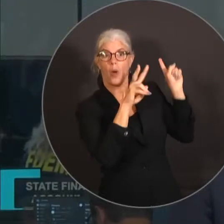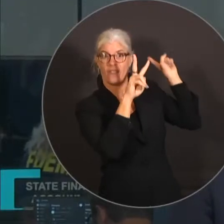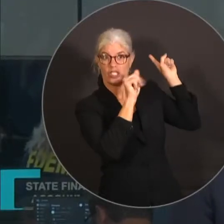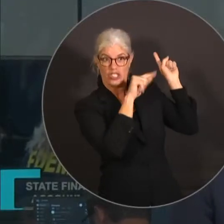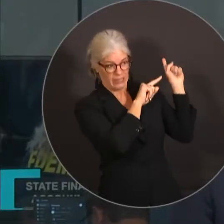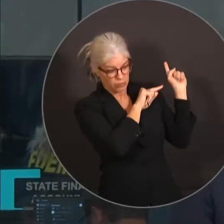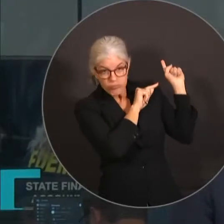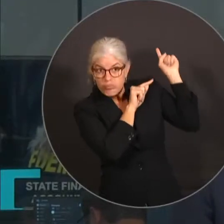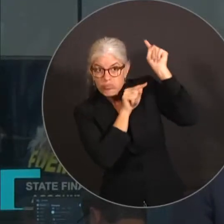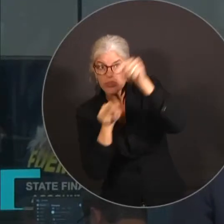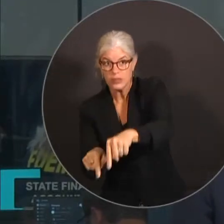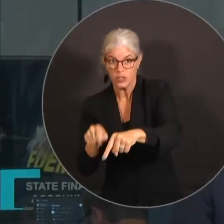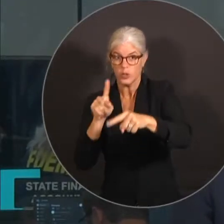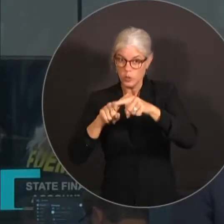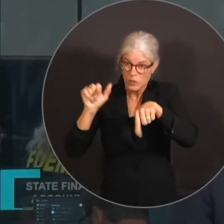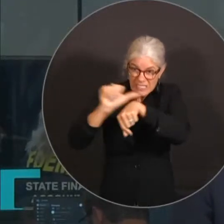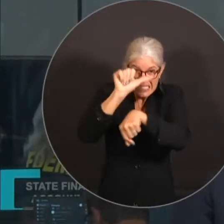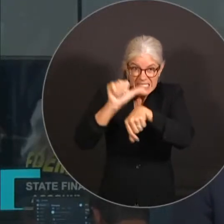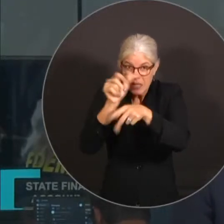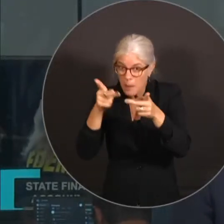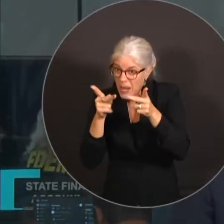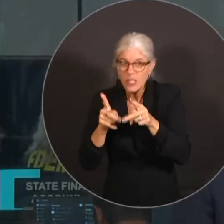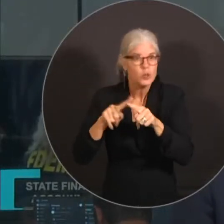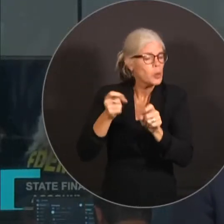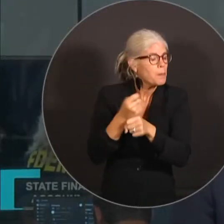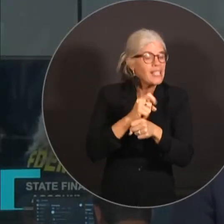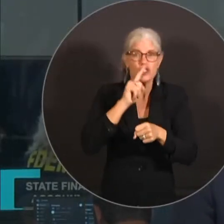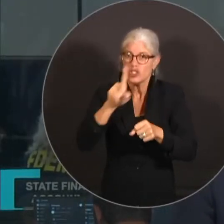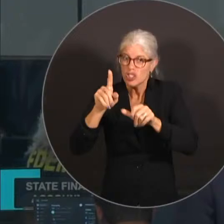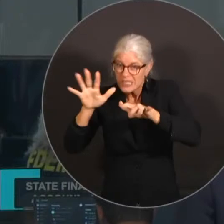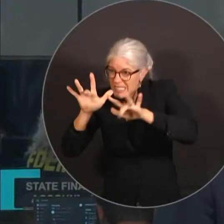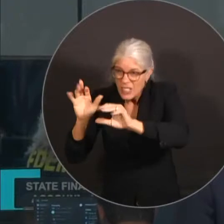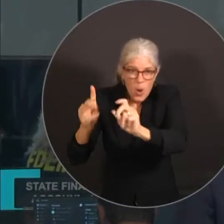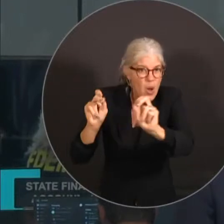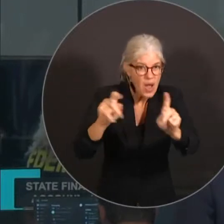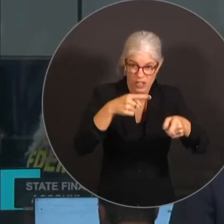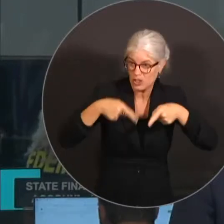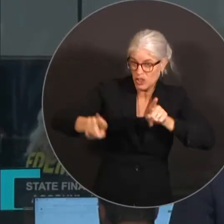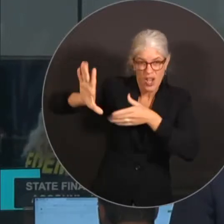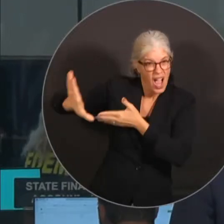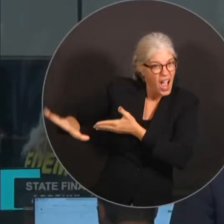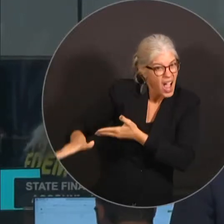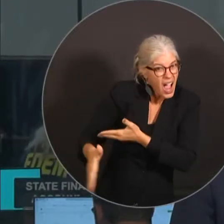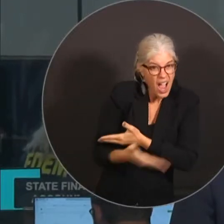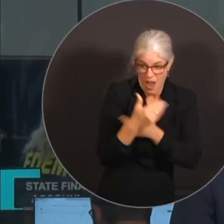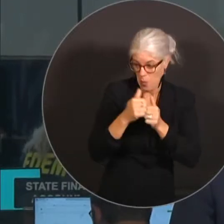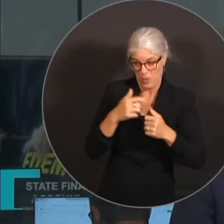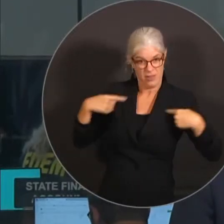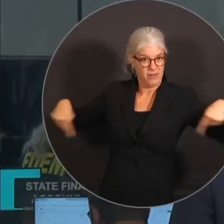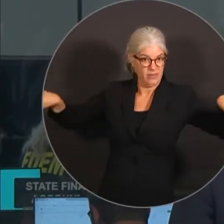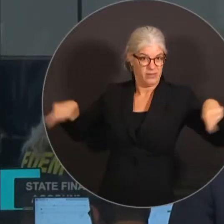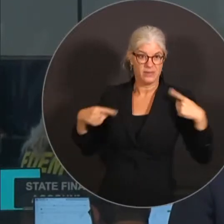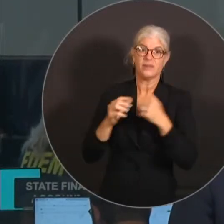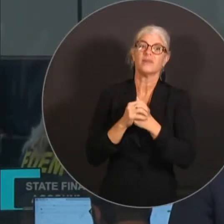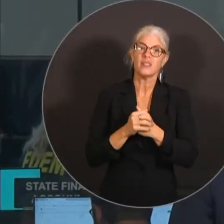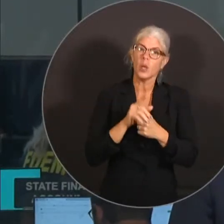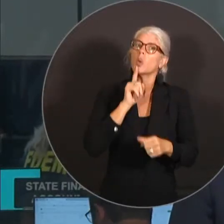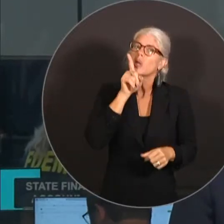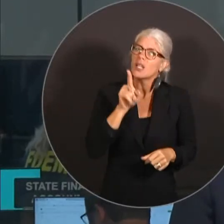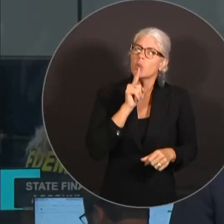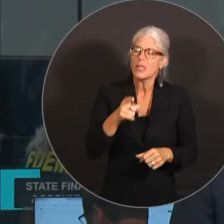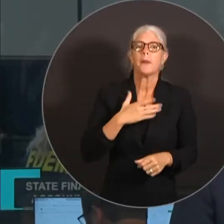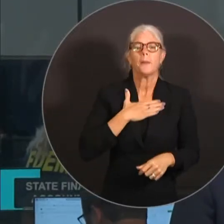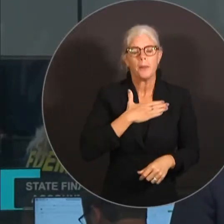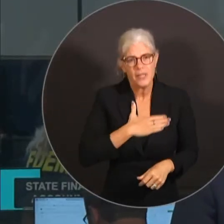will continue to do that all night long. I will be here throughout the night along with my team. Governor, it's been a pleasure working with you to